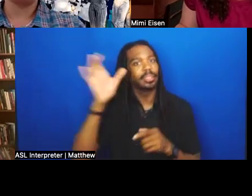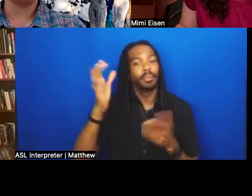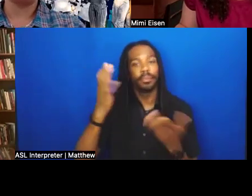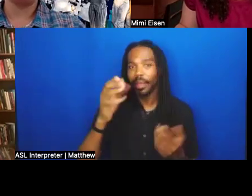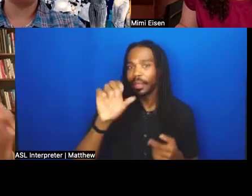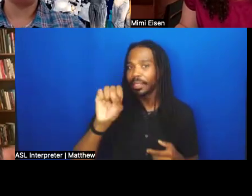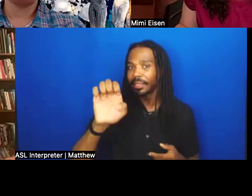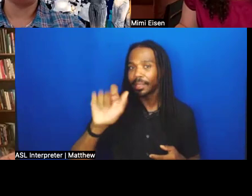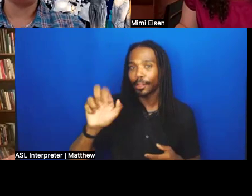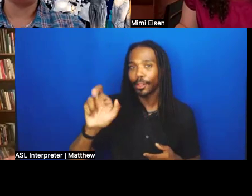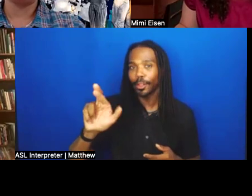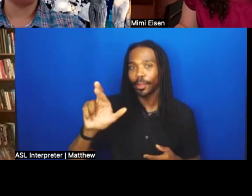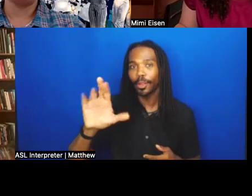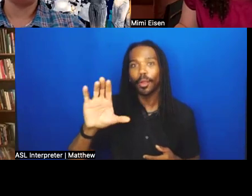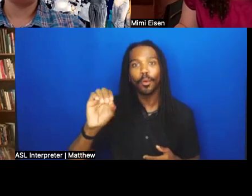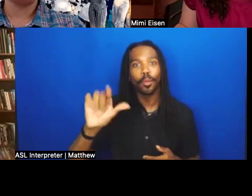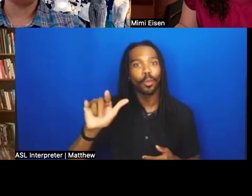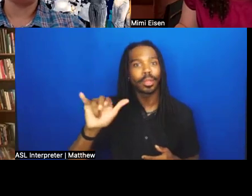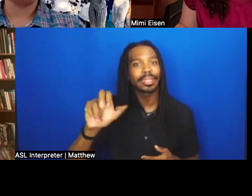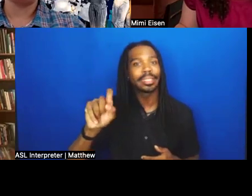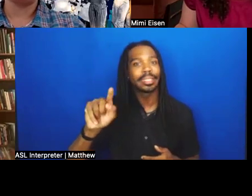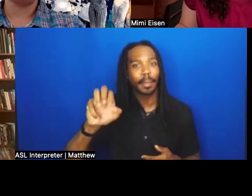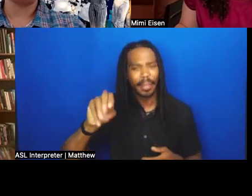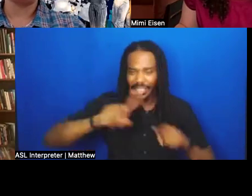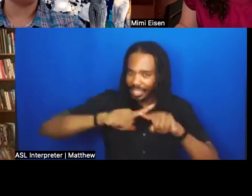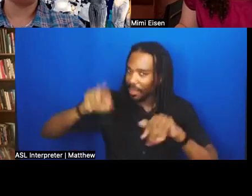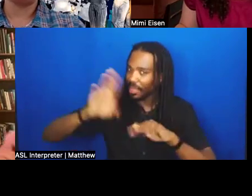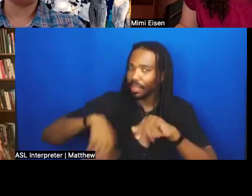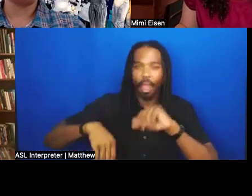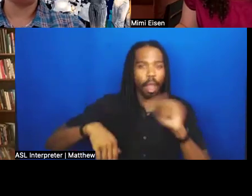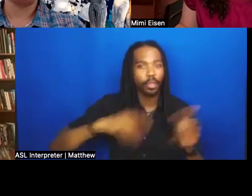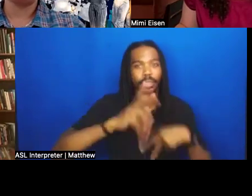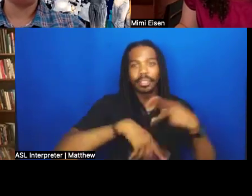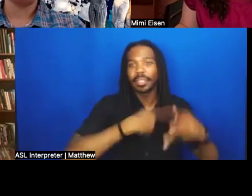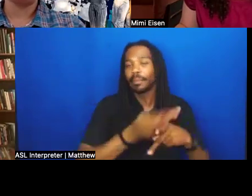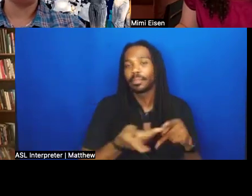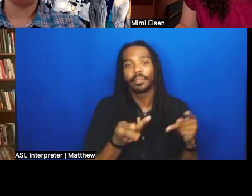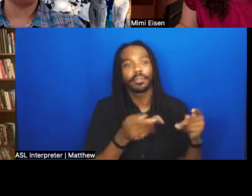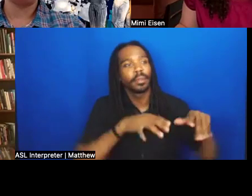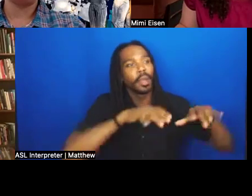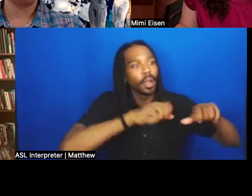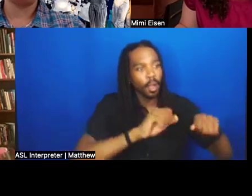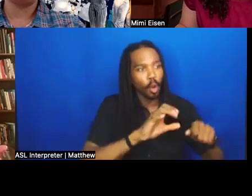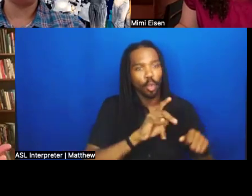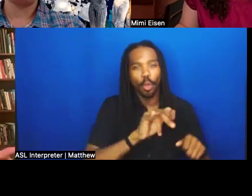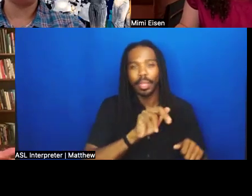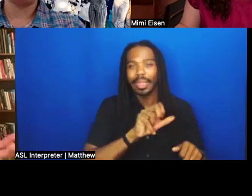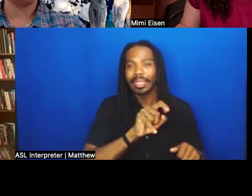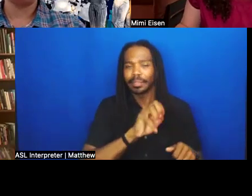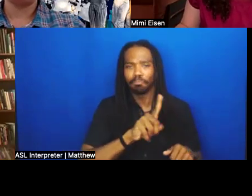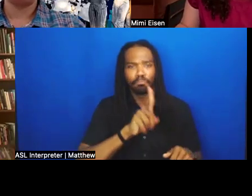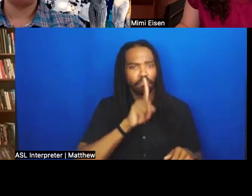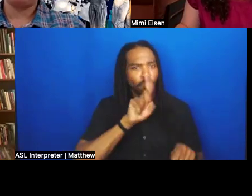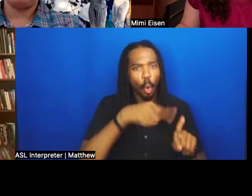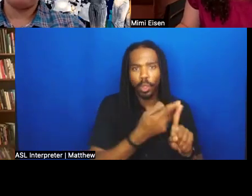it's different than other forms of colonialism, where it's not just about extracting wealth, but it's also about